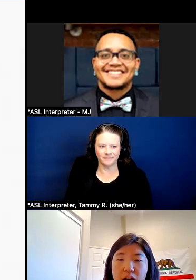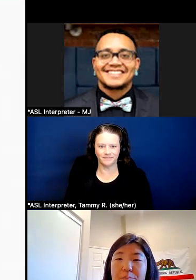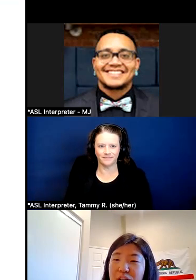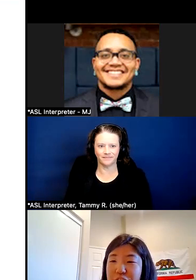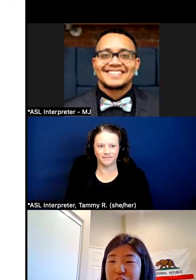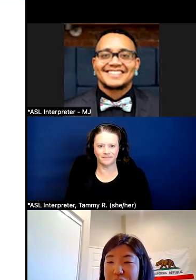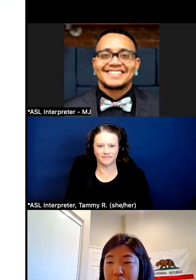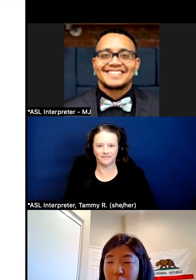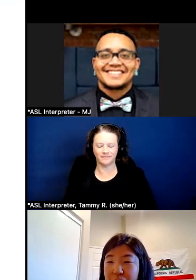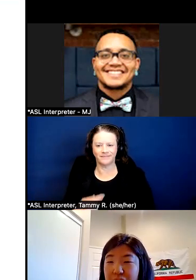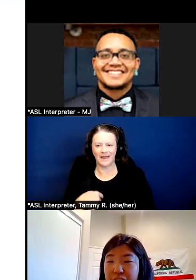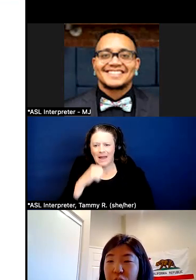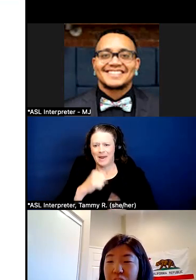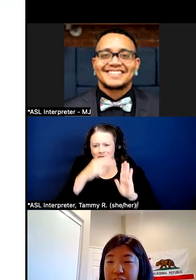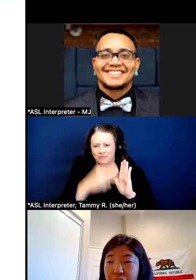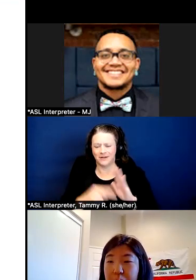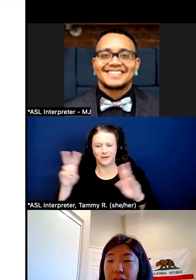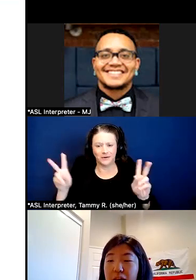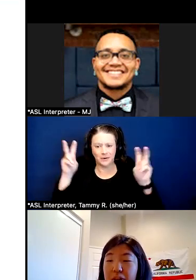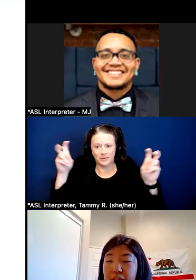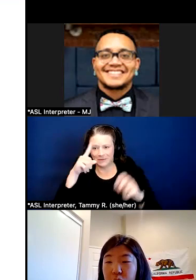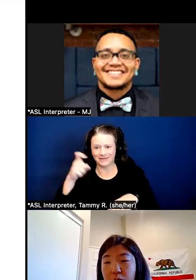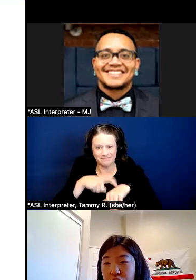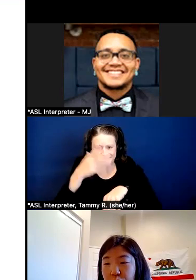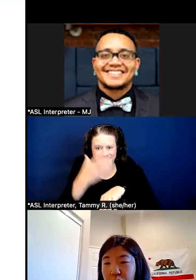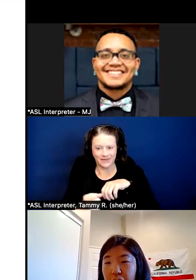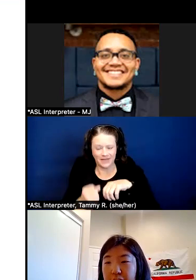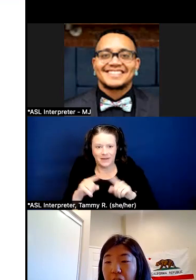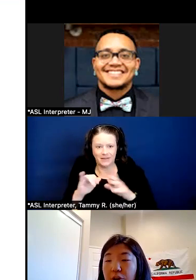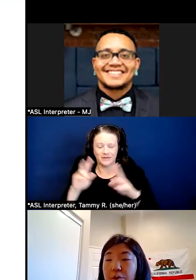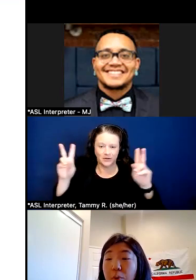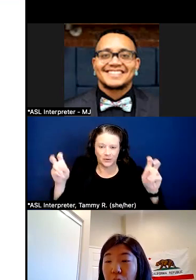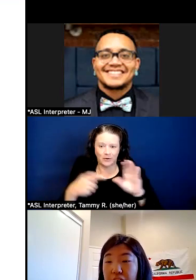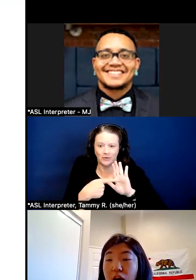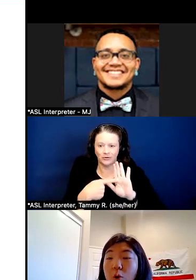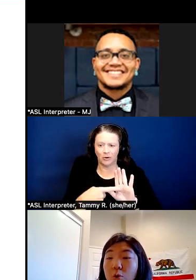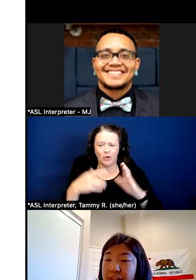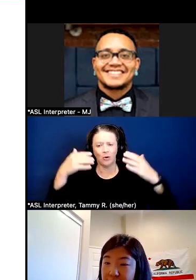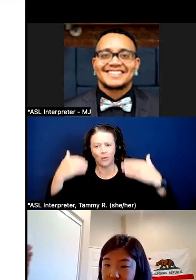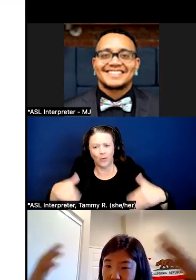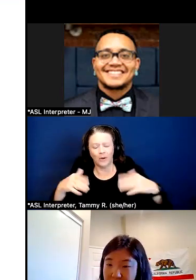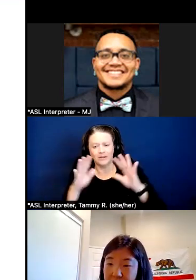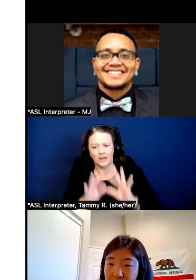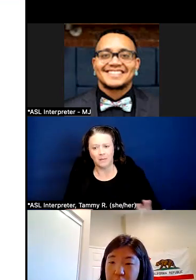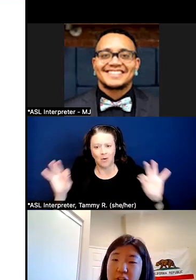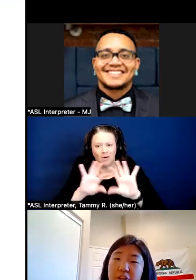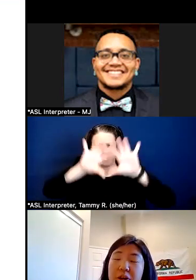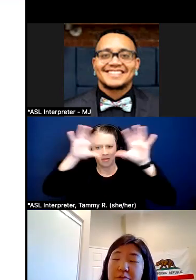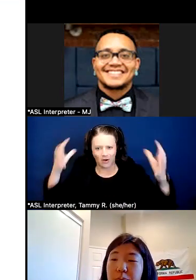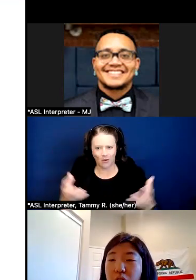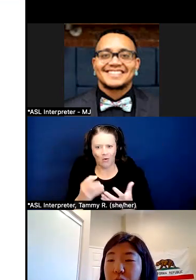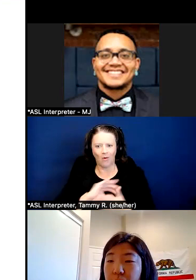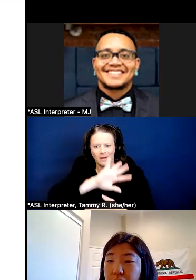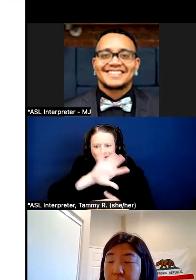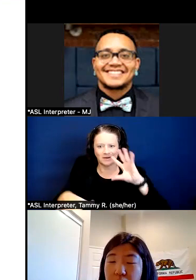Okay, so I'm not going to read this quote because I know we are at time, but this quote just reflects how important a holistic ecosystem